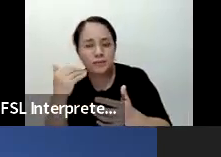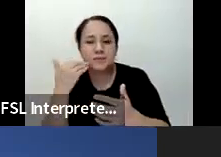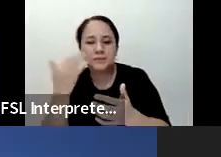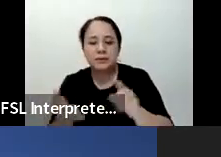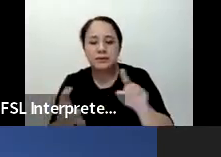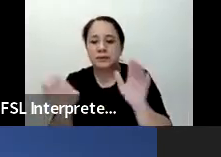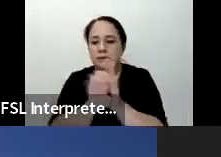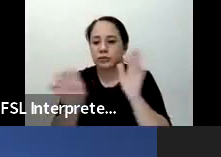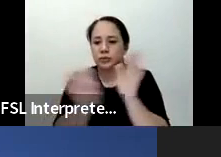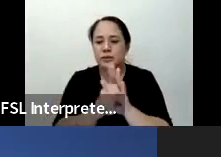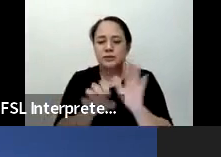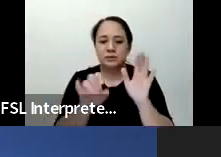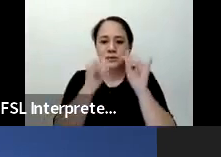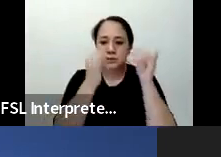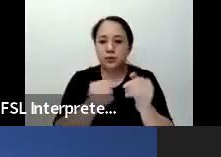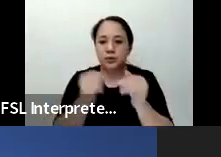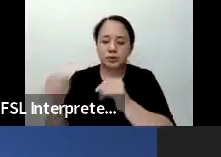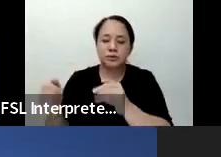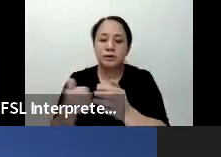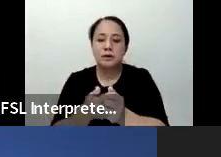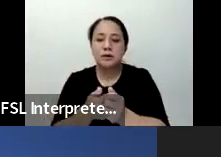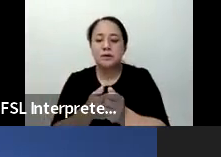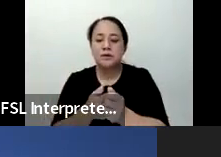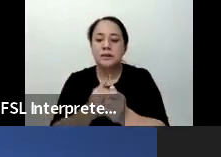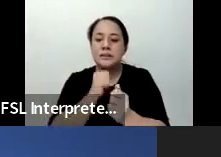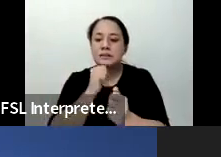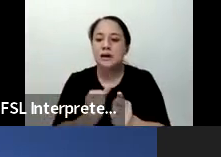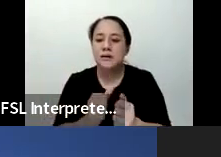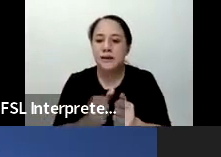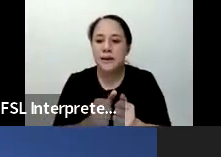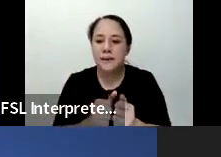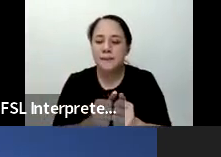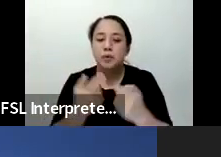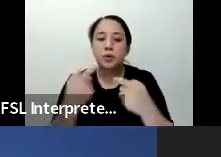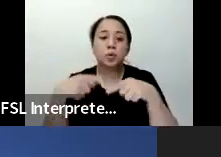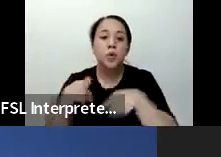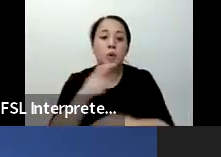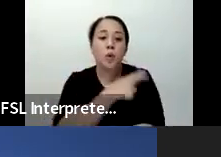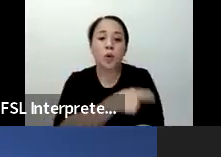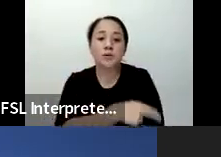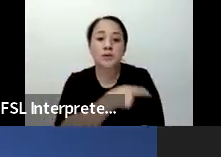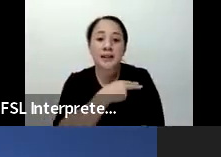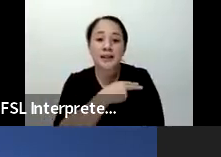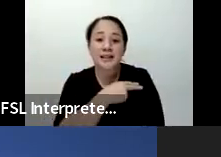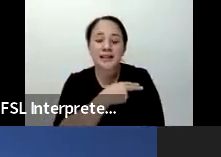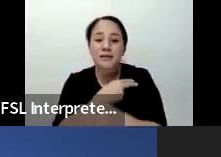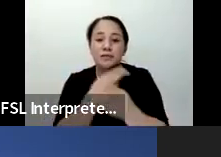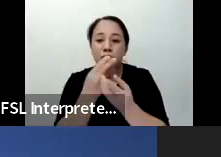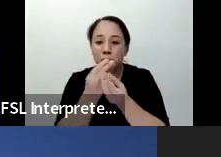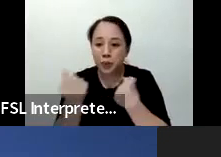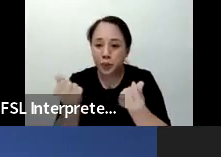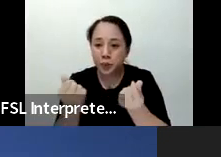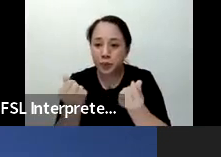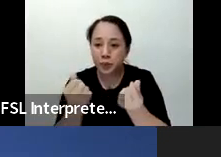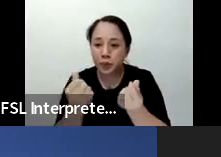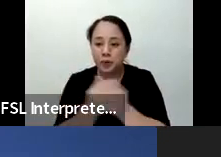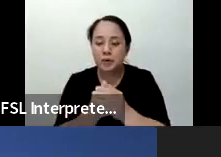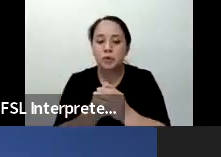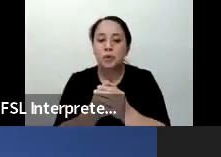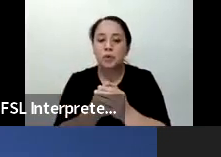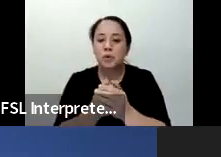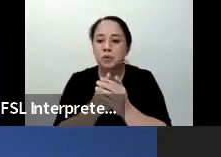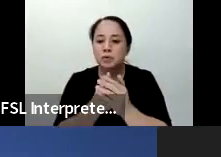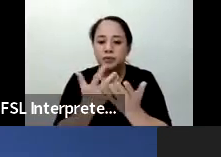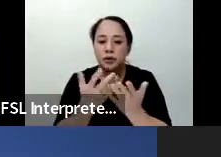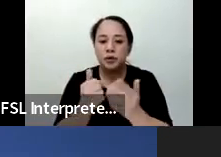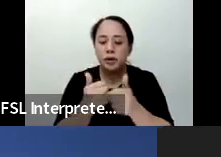of individuals who avoided or were not able to go to hospitals to get treated or who got less funding for treatment. And then